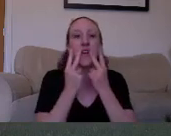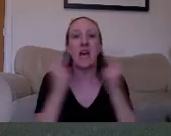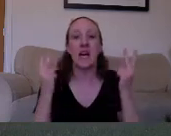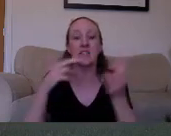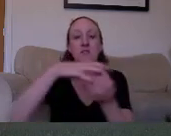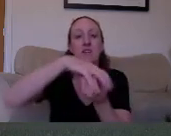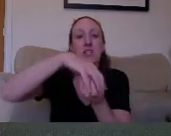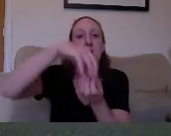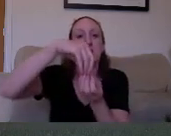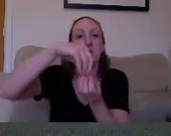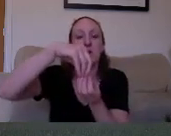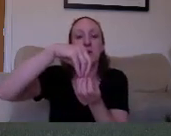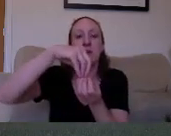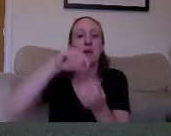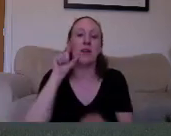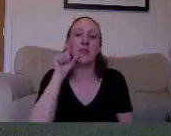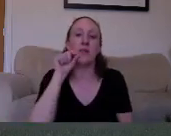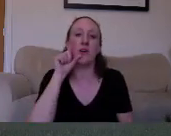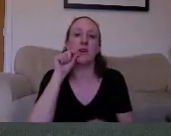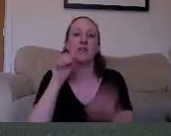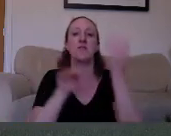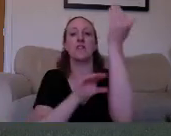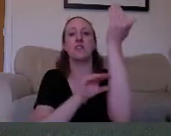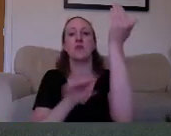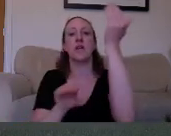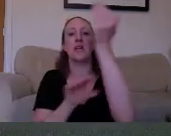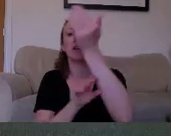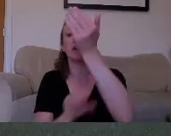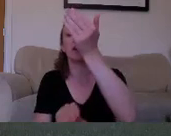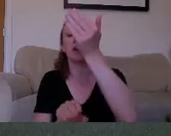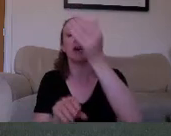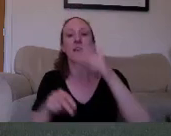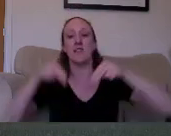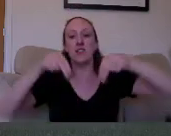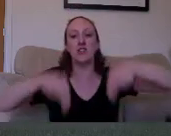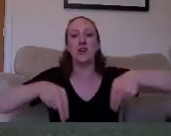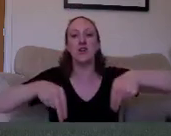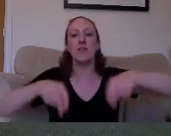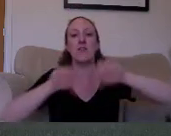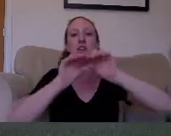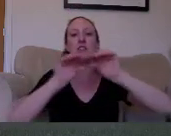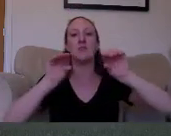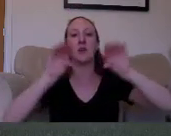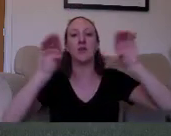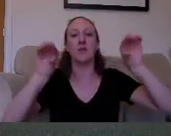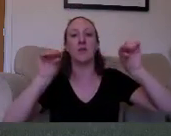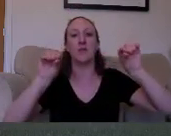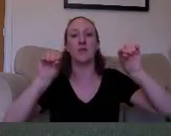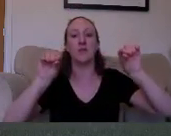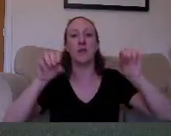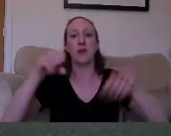the cat found a cone, the bird found a twig, and the dog found a